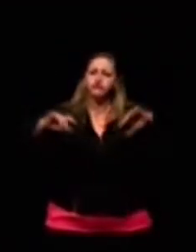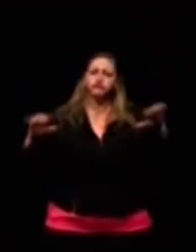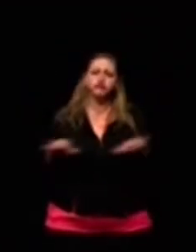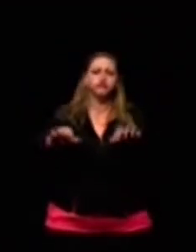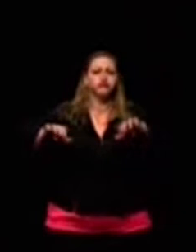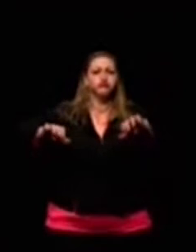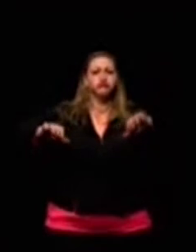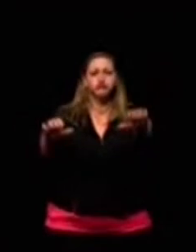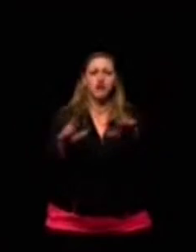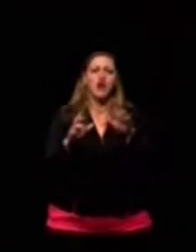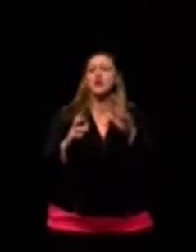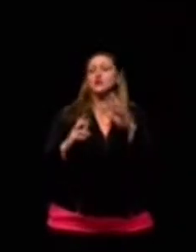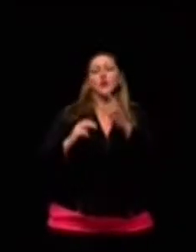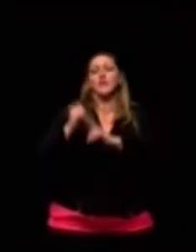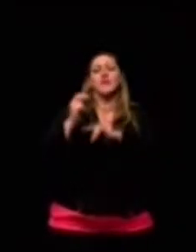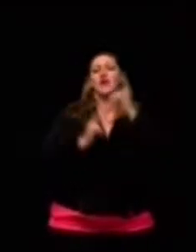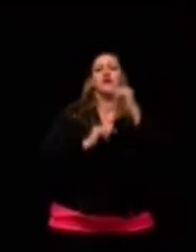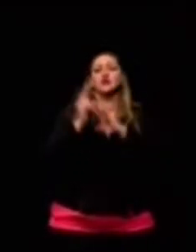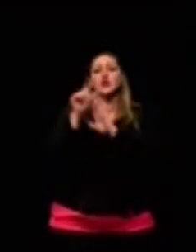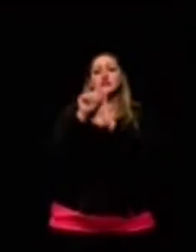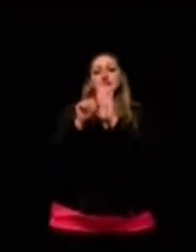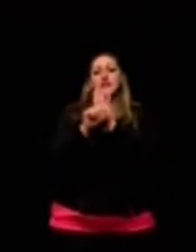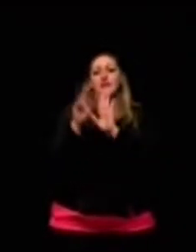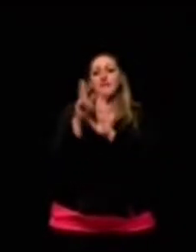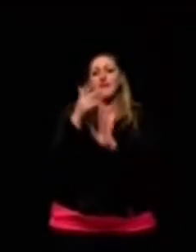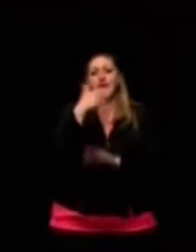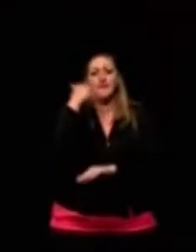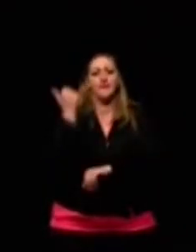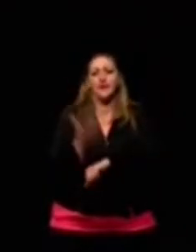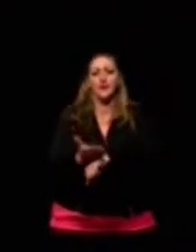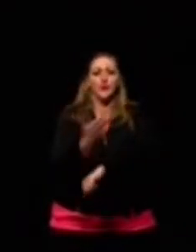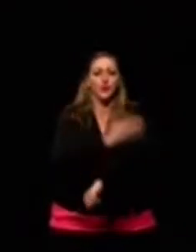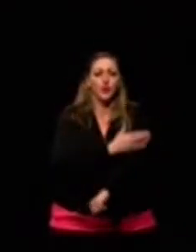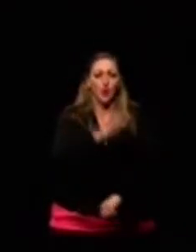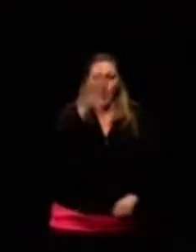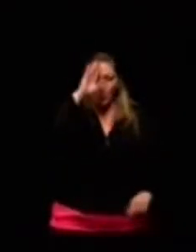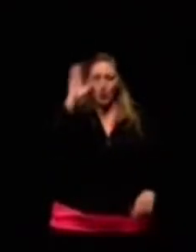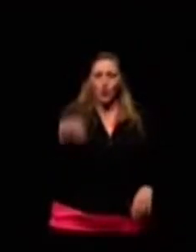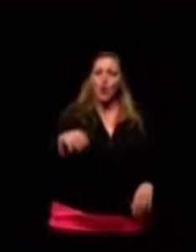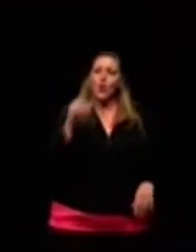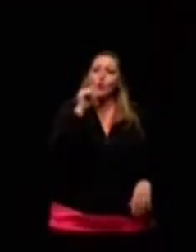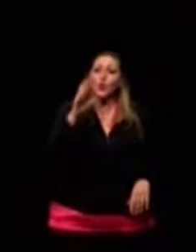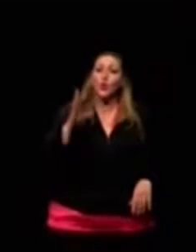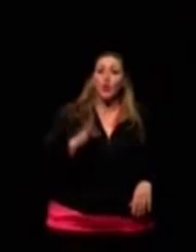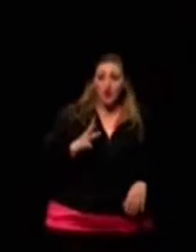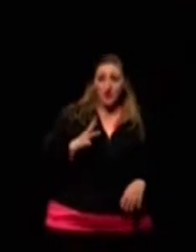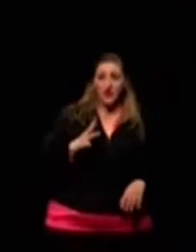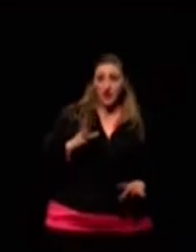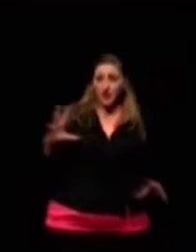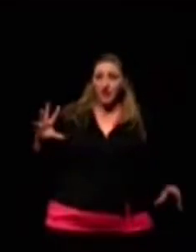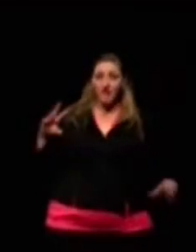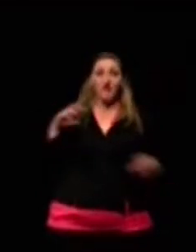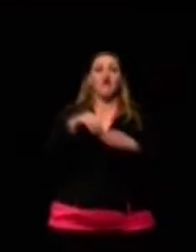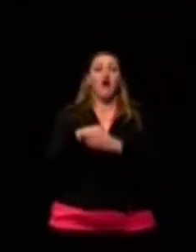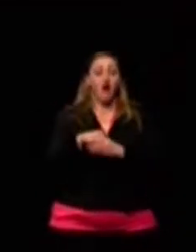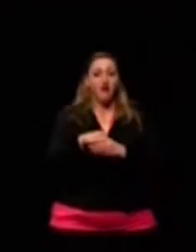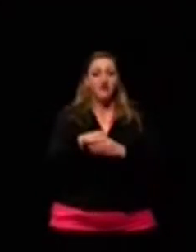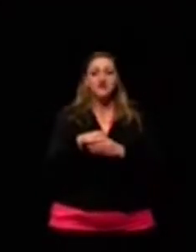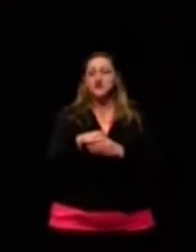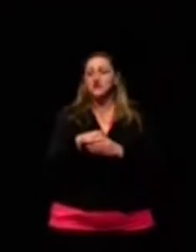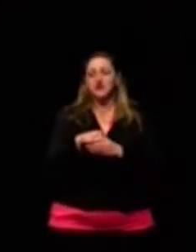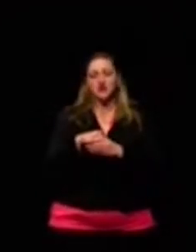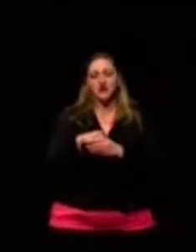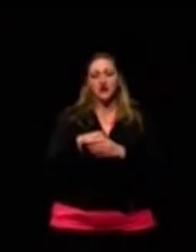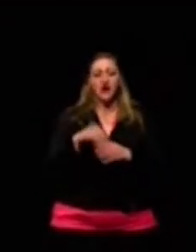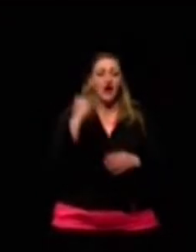we build back better. And I know that when women have a seat at the table, or even better,